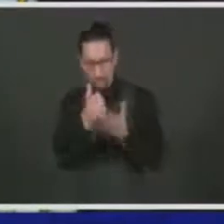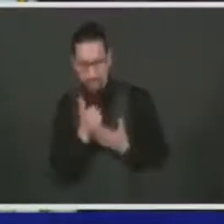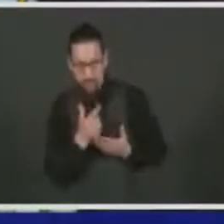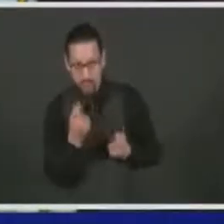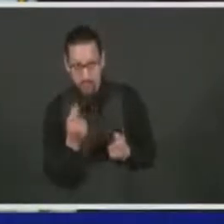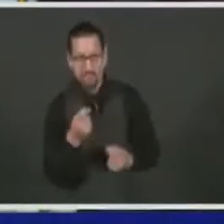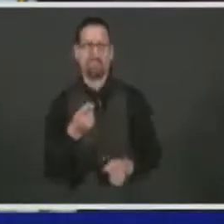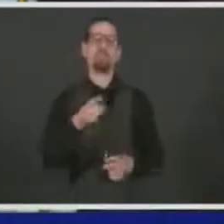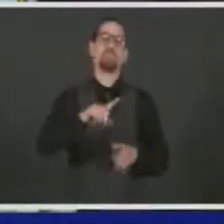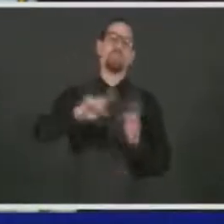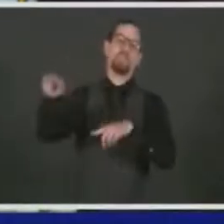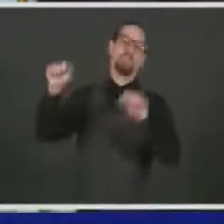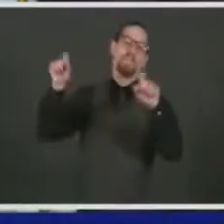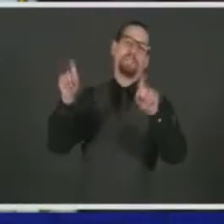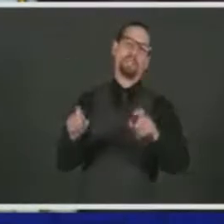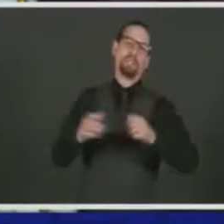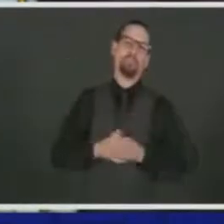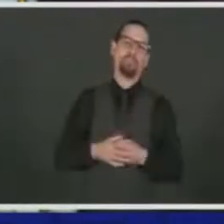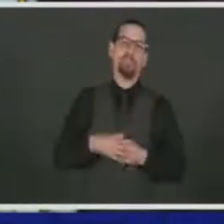tested.